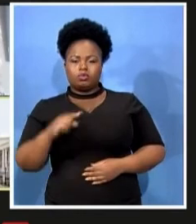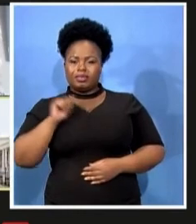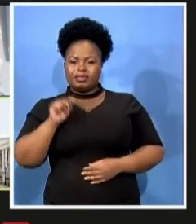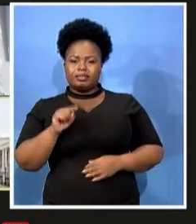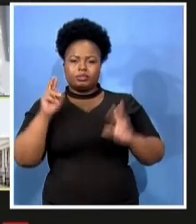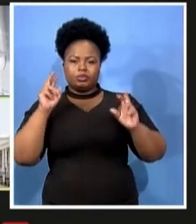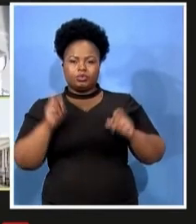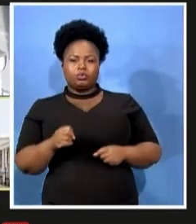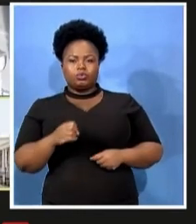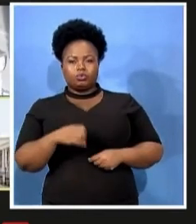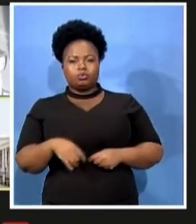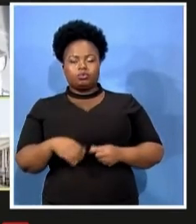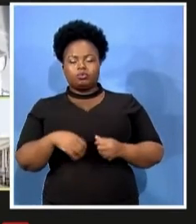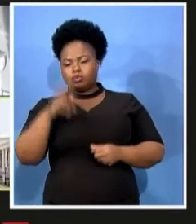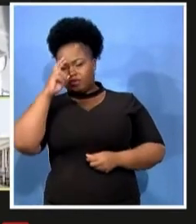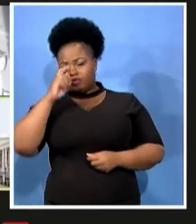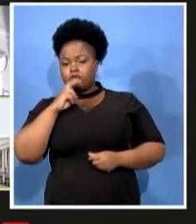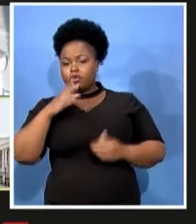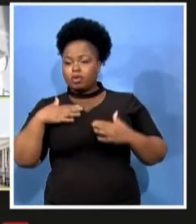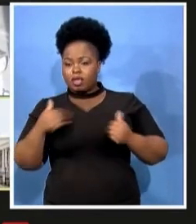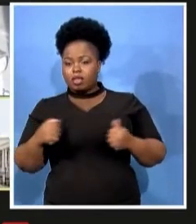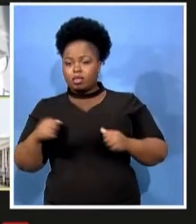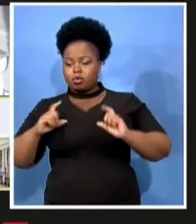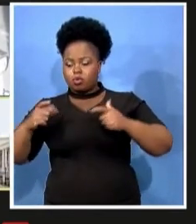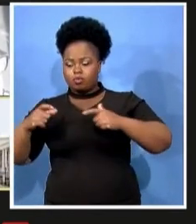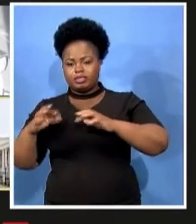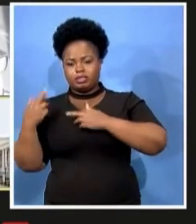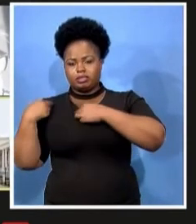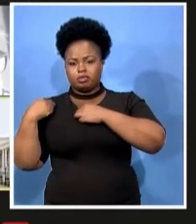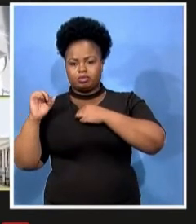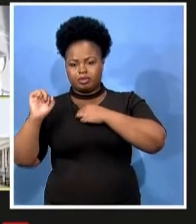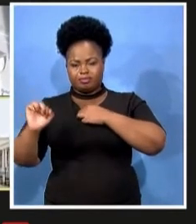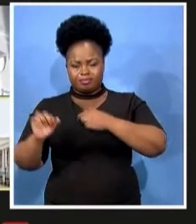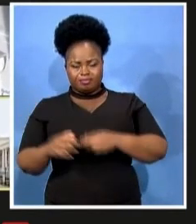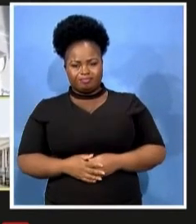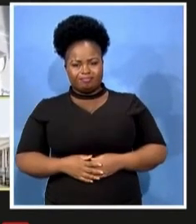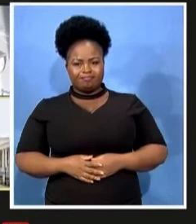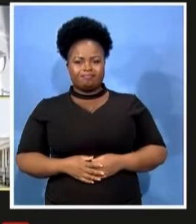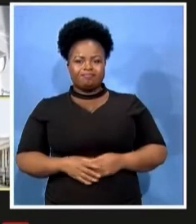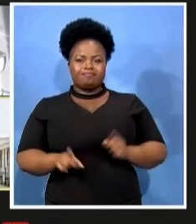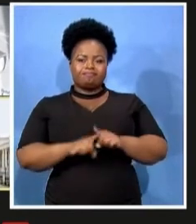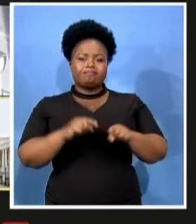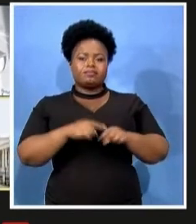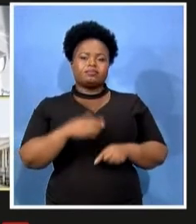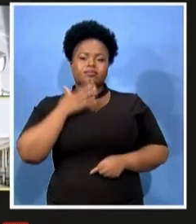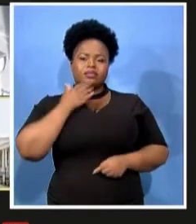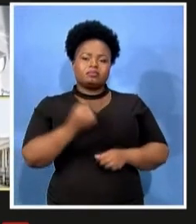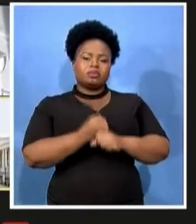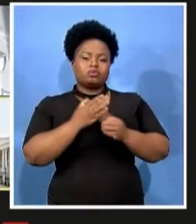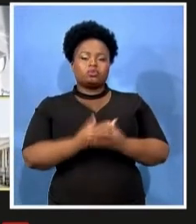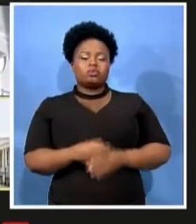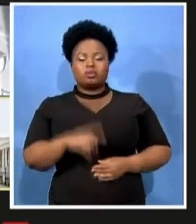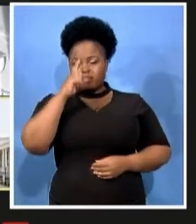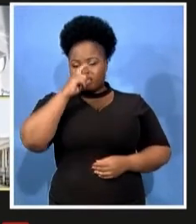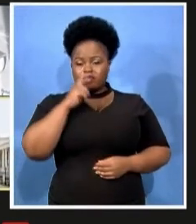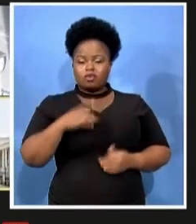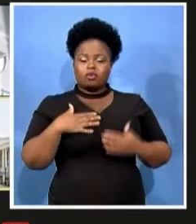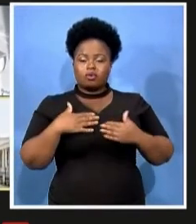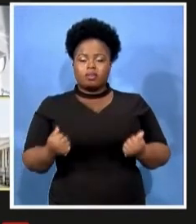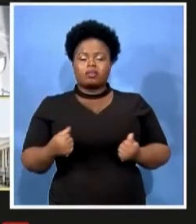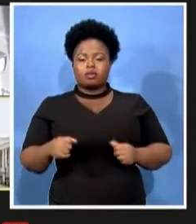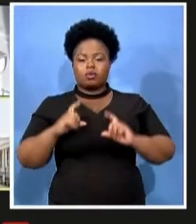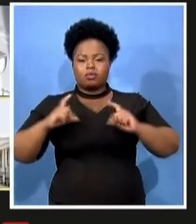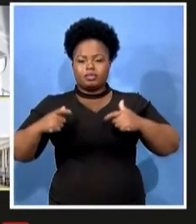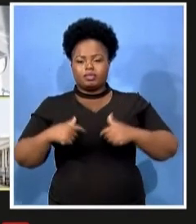Committee. Accordingly, may you please ensure that the Portfolio Committee on Health is convened on an urgent basis to attend to the matter